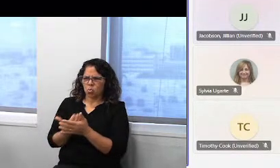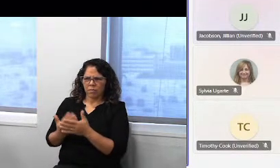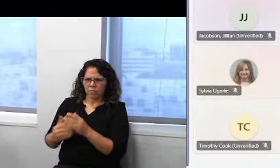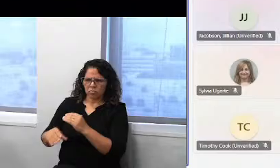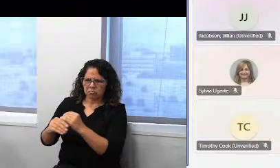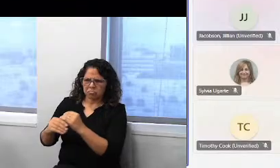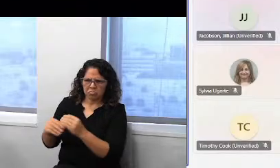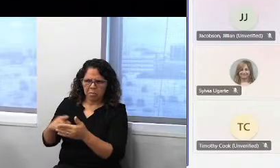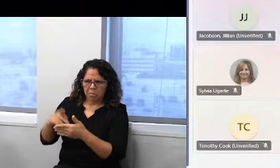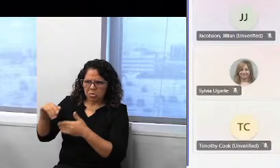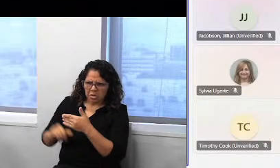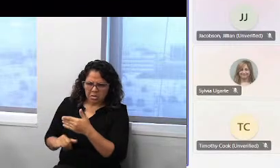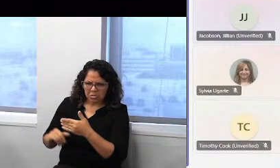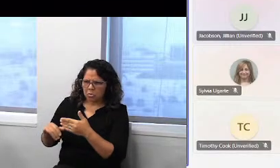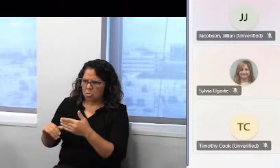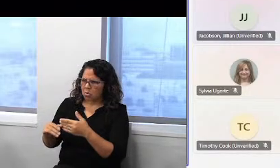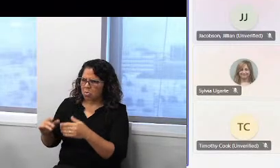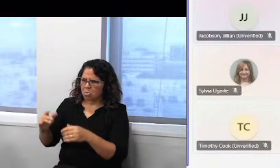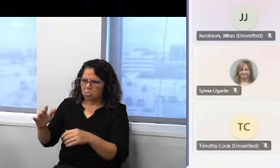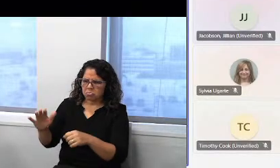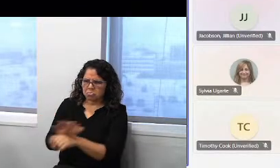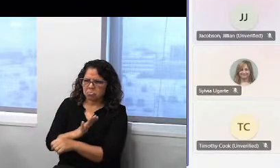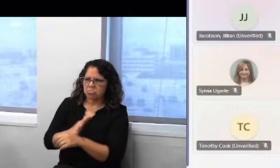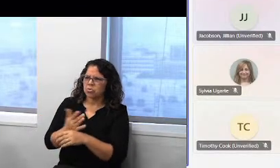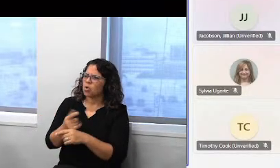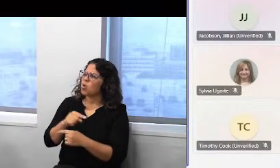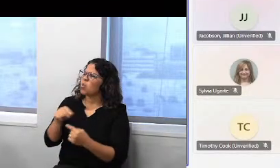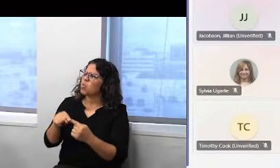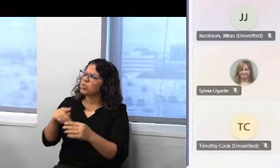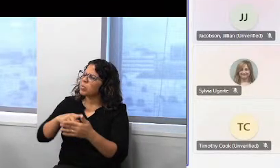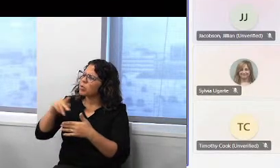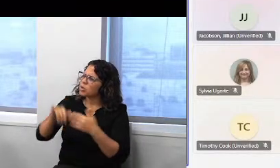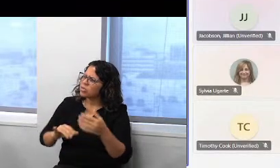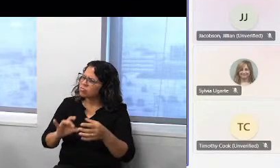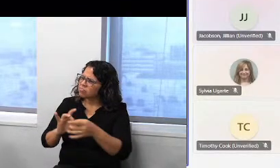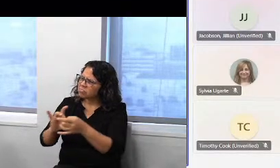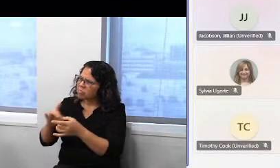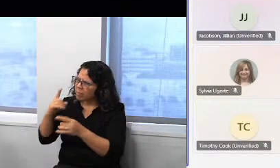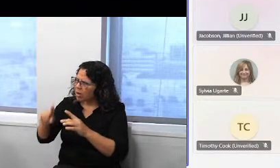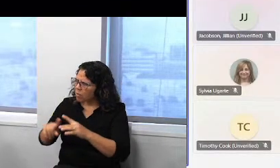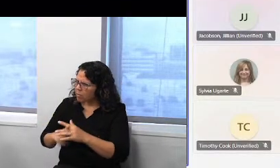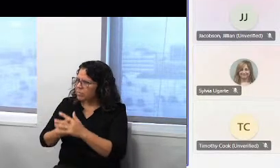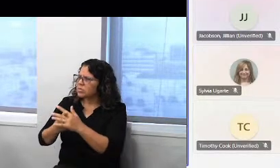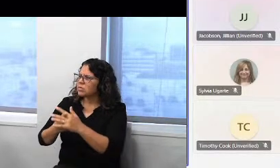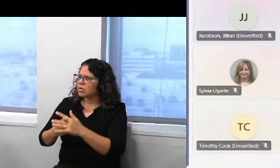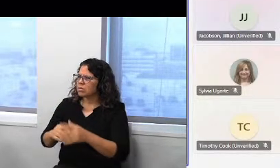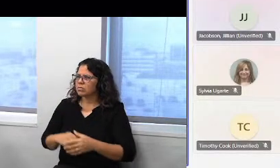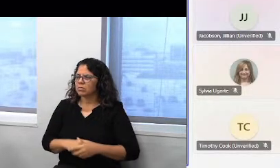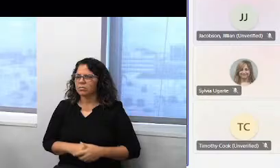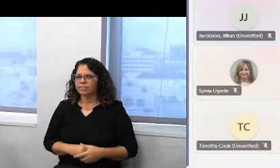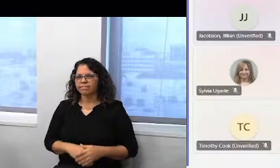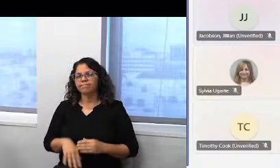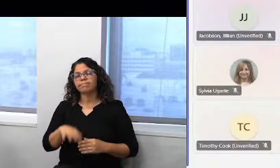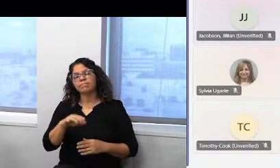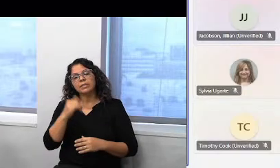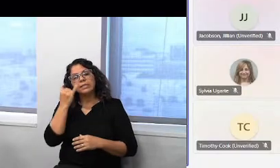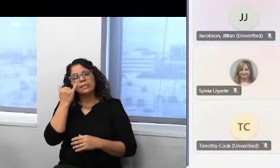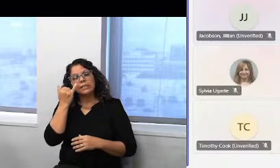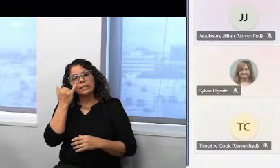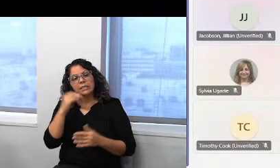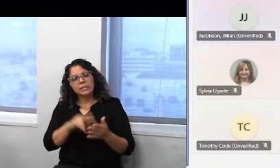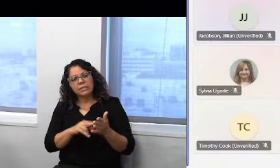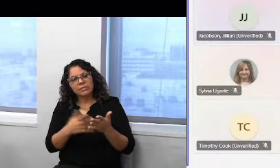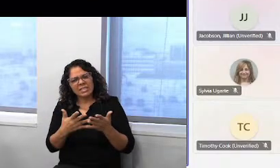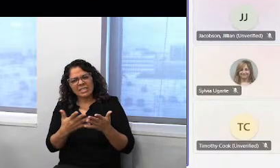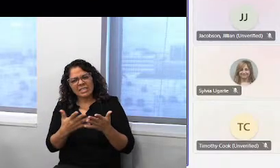the interconnection would be completed and the projects would be energized? I think if you're seeking the challenges that we're facing to ensure that they align, is that what